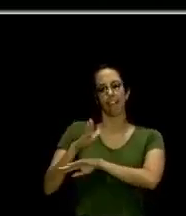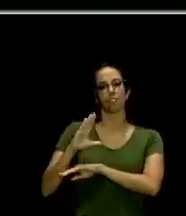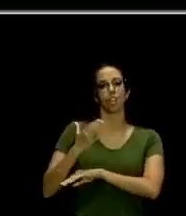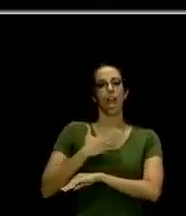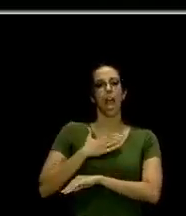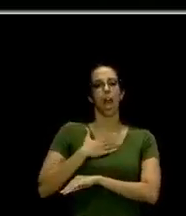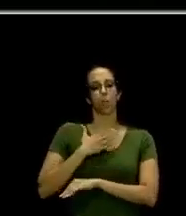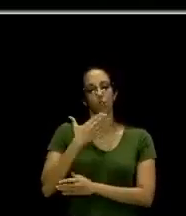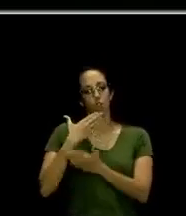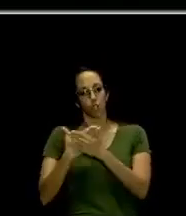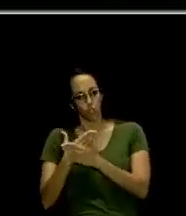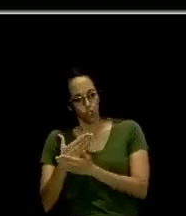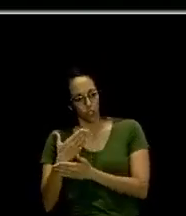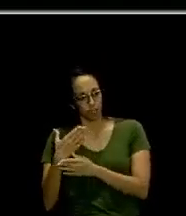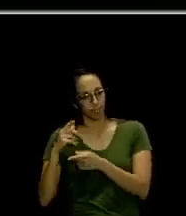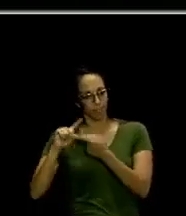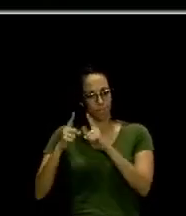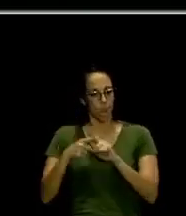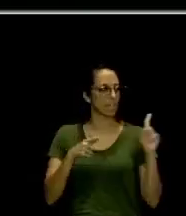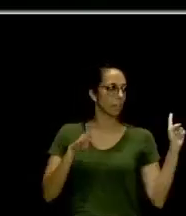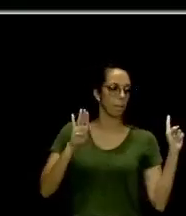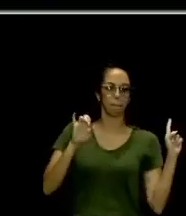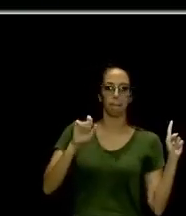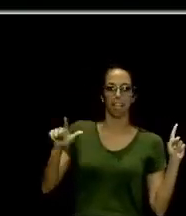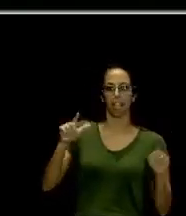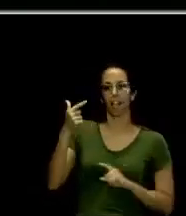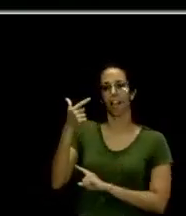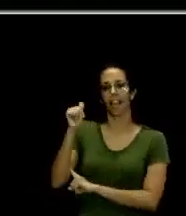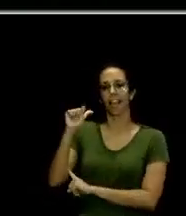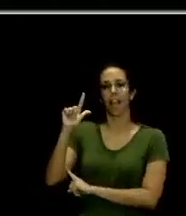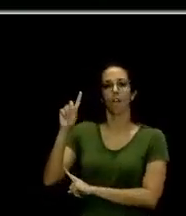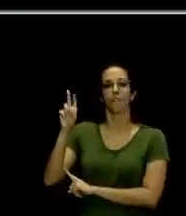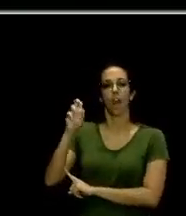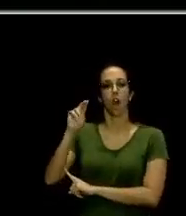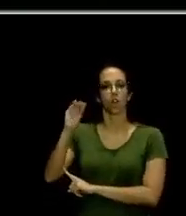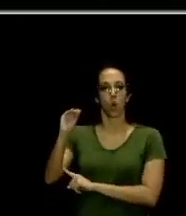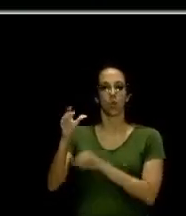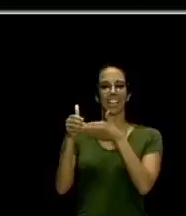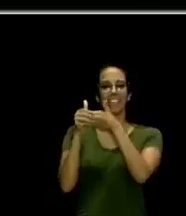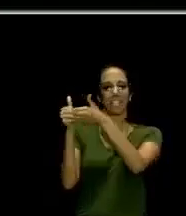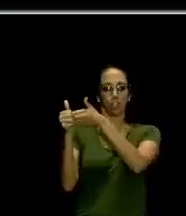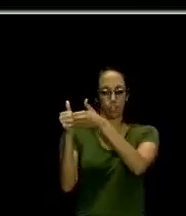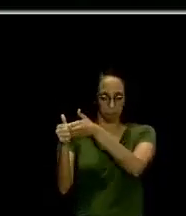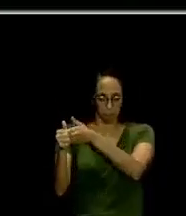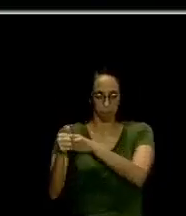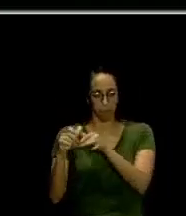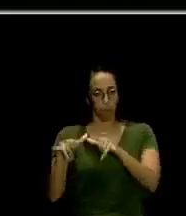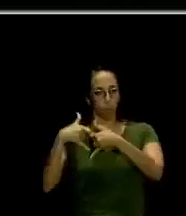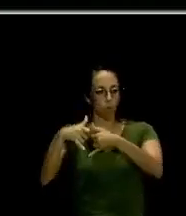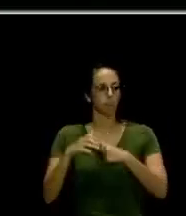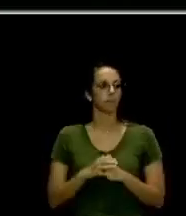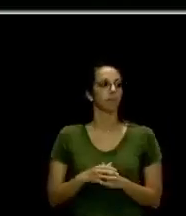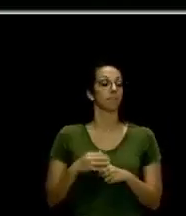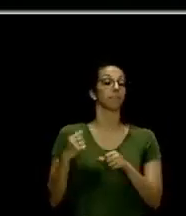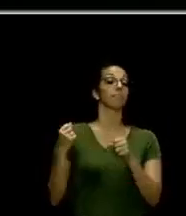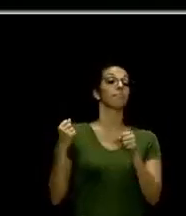Galvano, and it's the Bill Galvano Leadership Award. And every year,